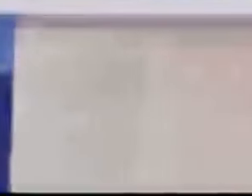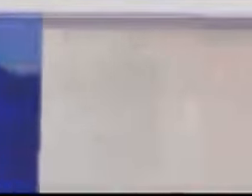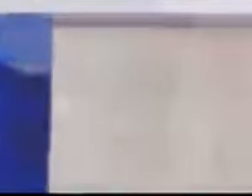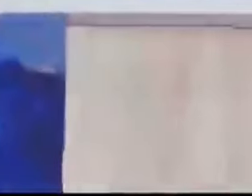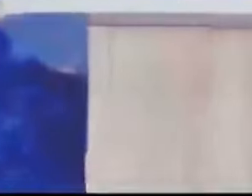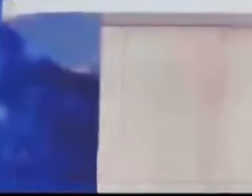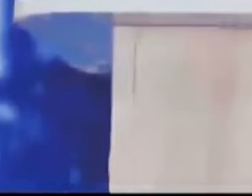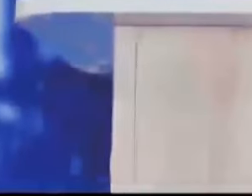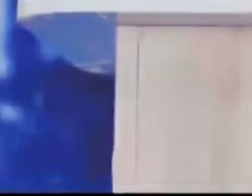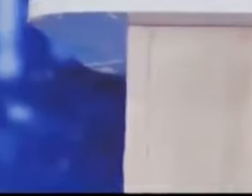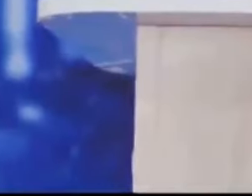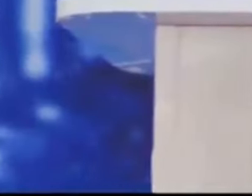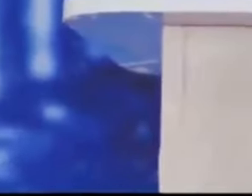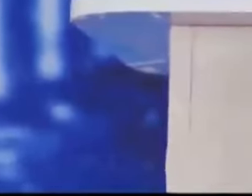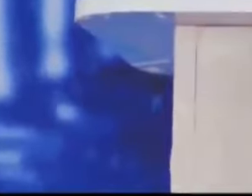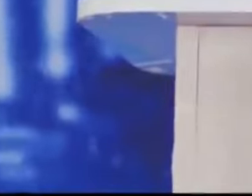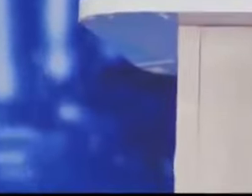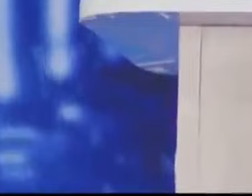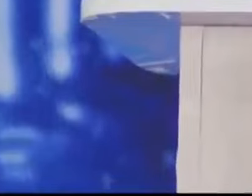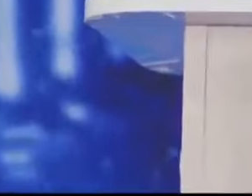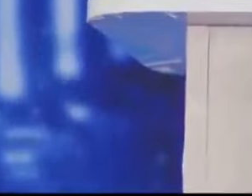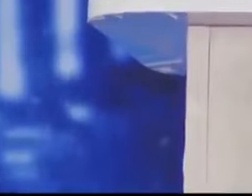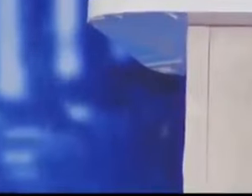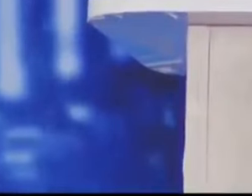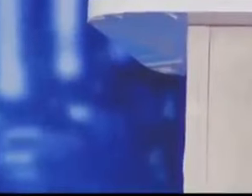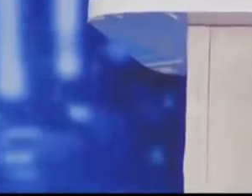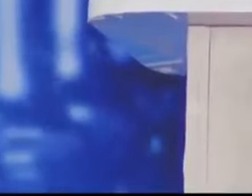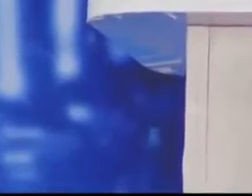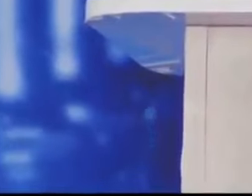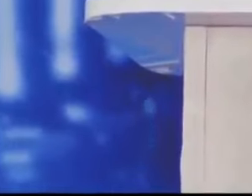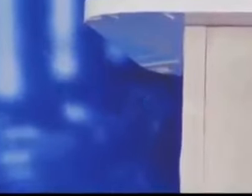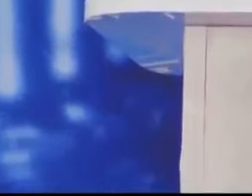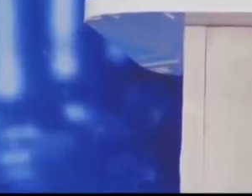king. And eventually, you know the story, they were cast